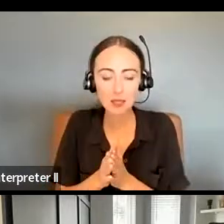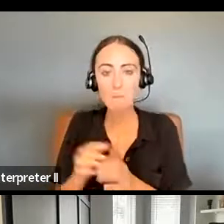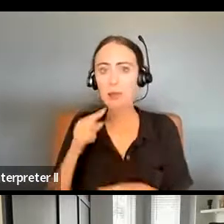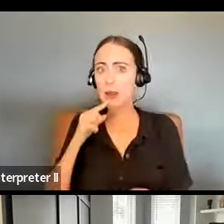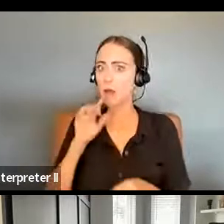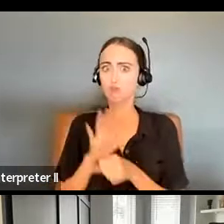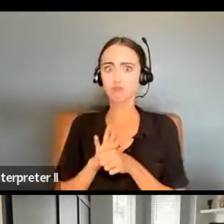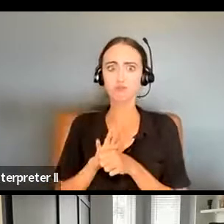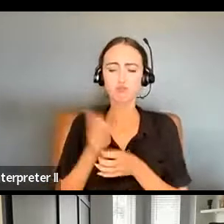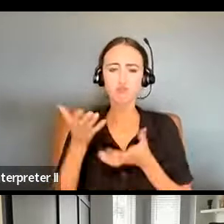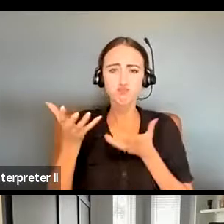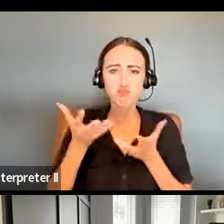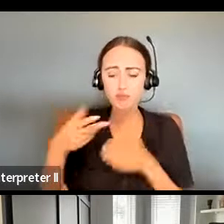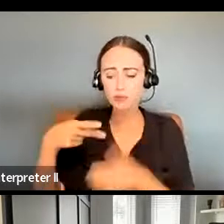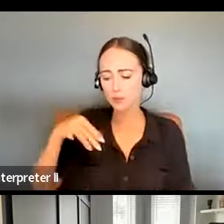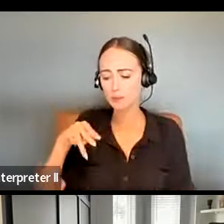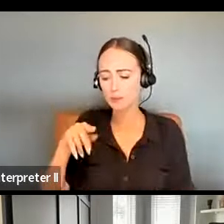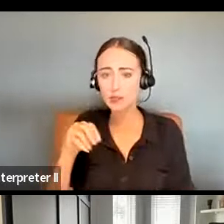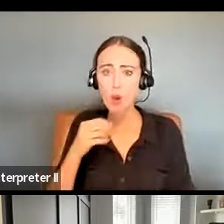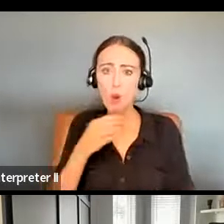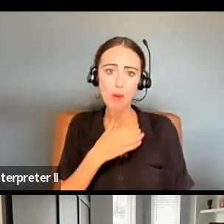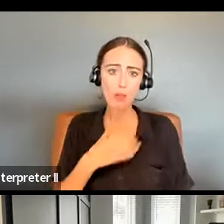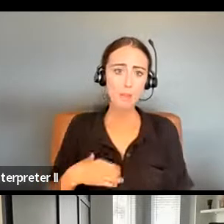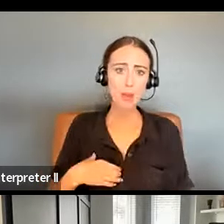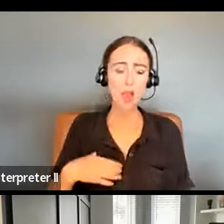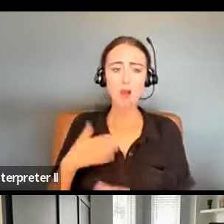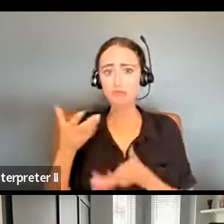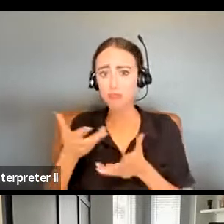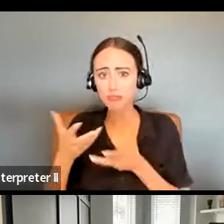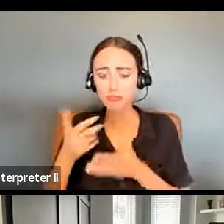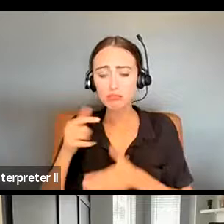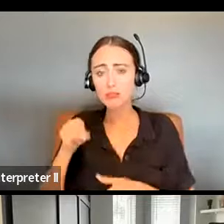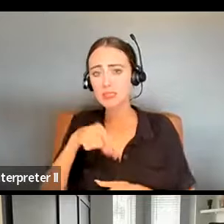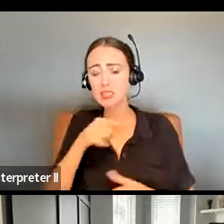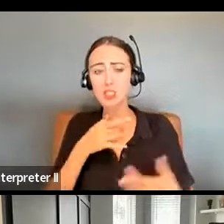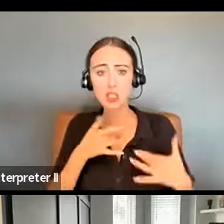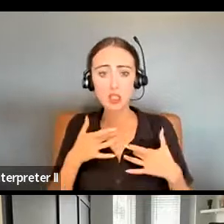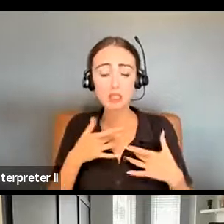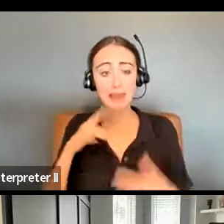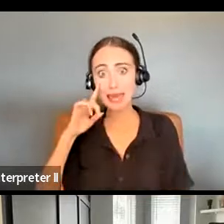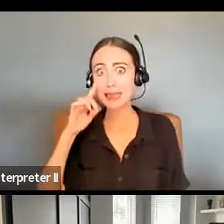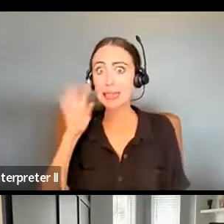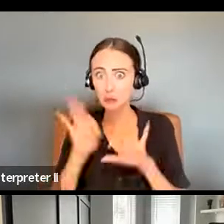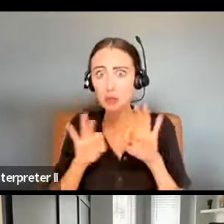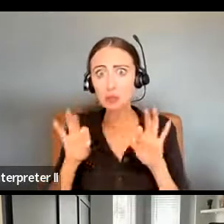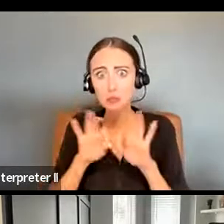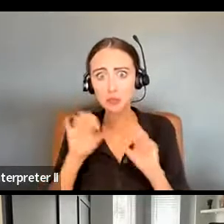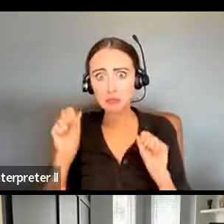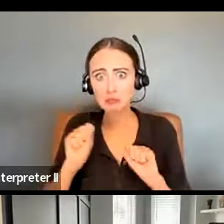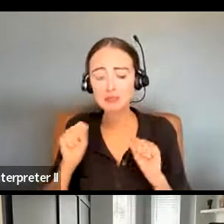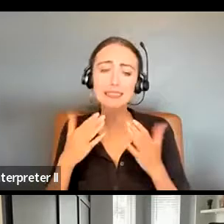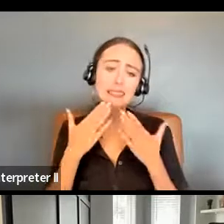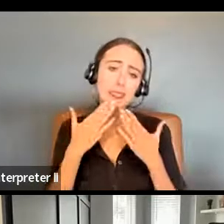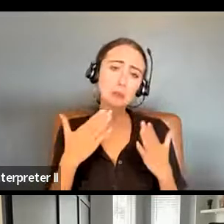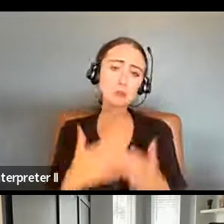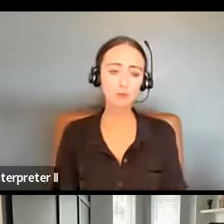with Councilmember Pinto and the mayor to work through these concerns. I do think they are important to address. Thank you,